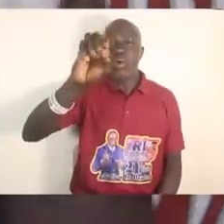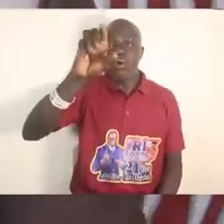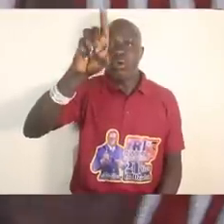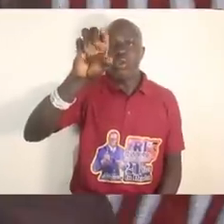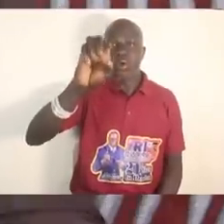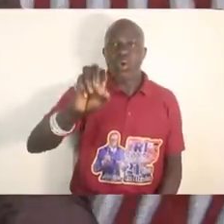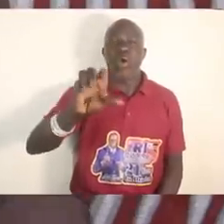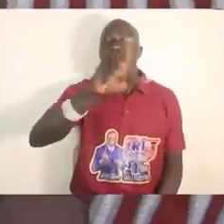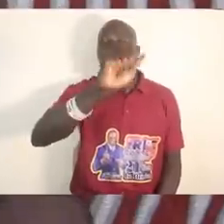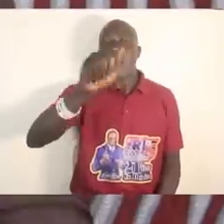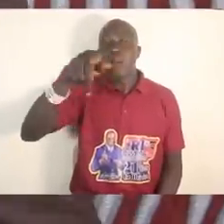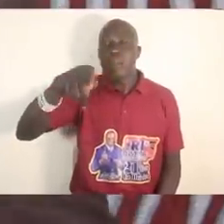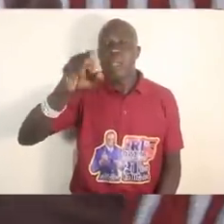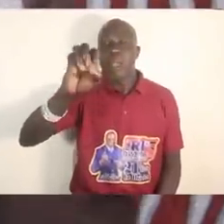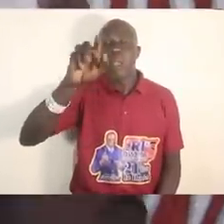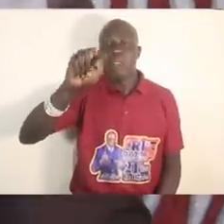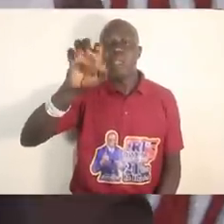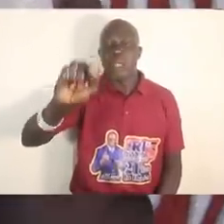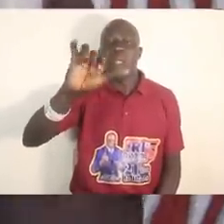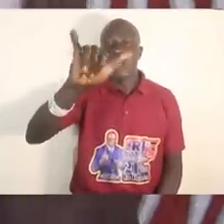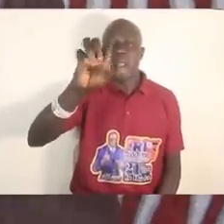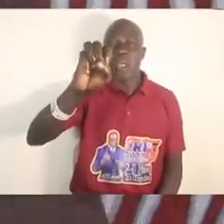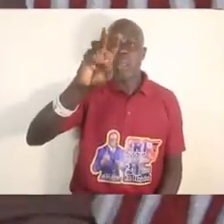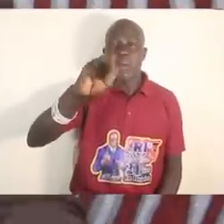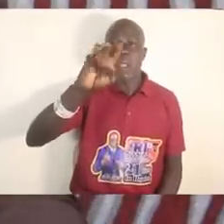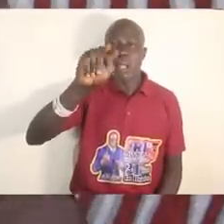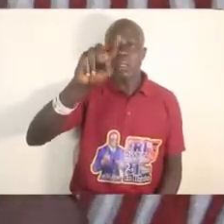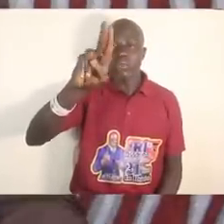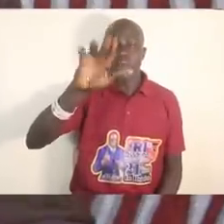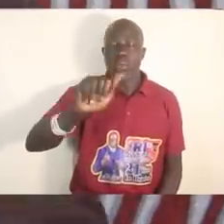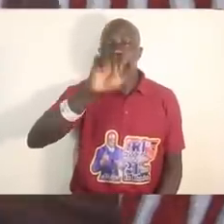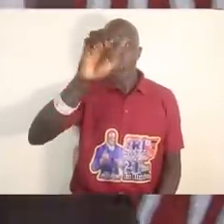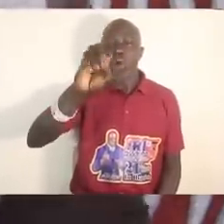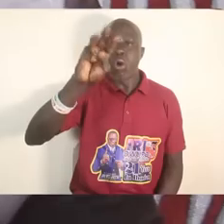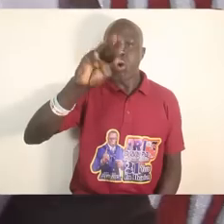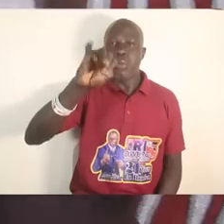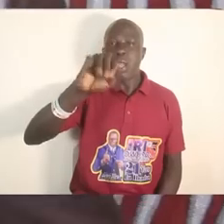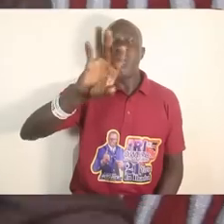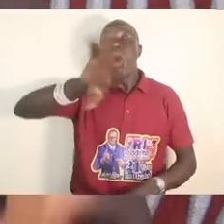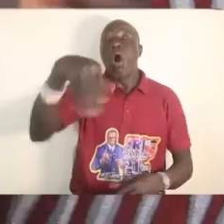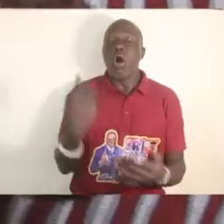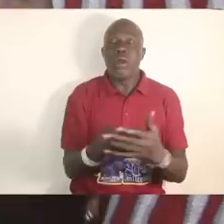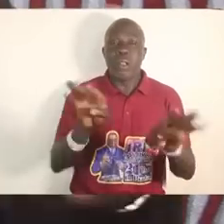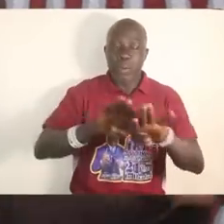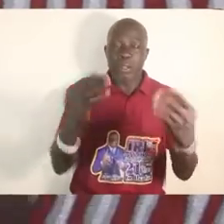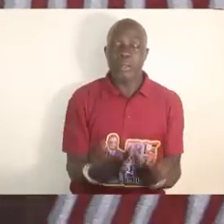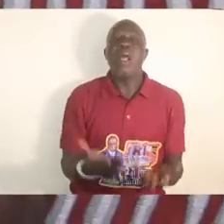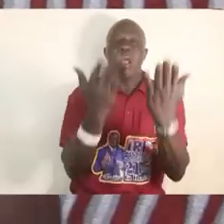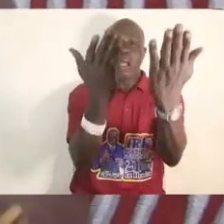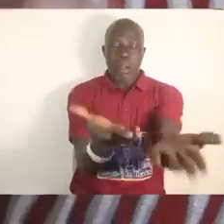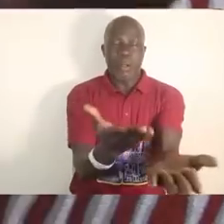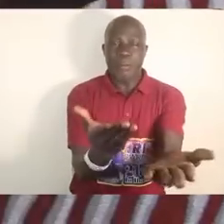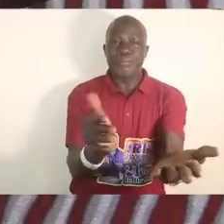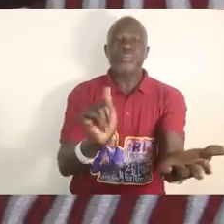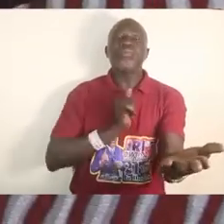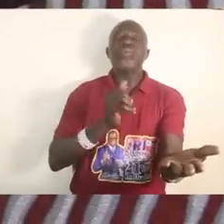Olúnlọ́yọ̀. Apata. Apẹtẹ. Yemẹtu. Wonderland. Àtọ̀lógún ẹrú ẹ̀tẹ́wọ́sọ́jú báyìí. Spread your hand forward.